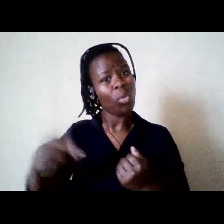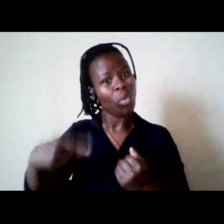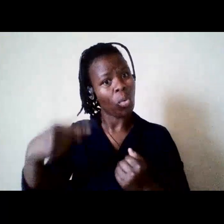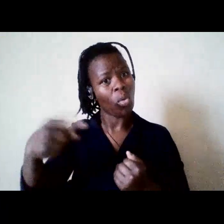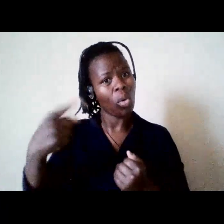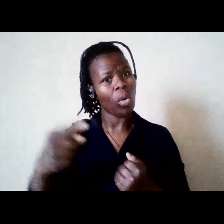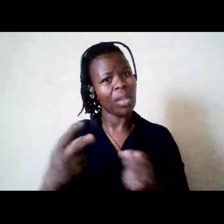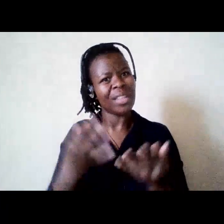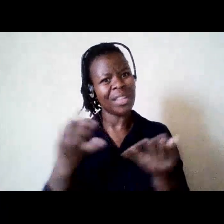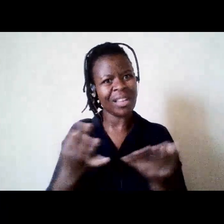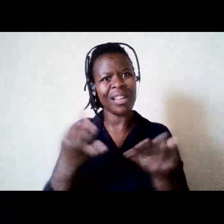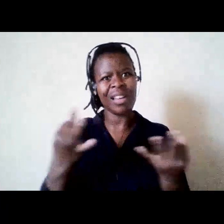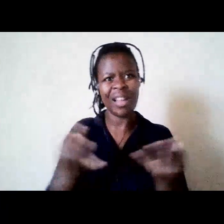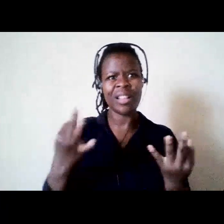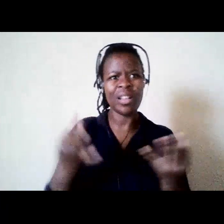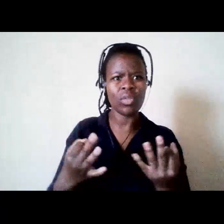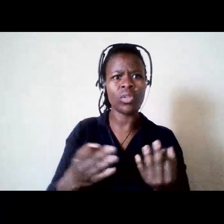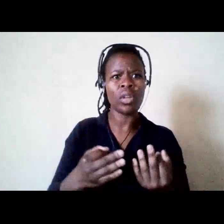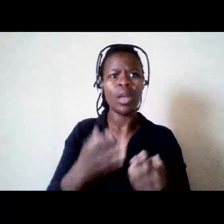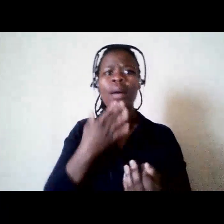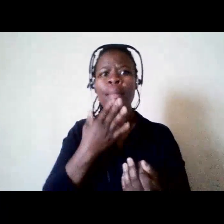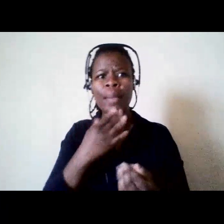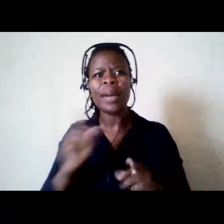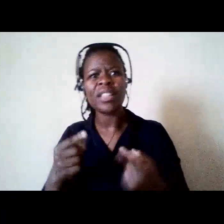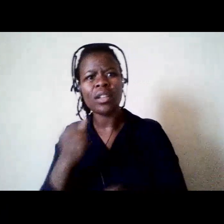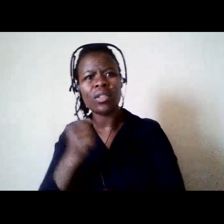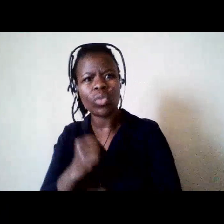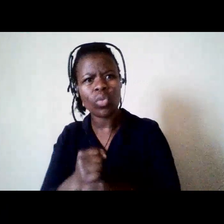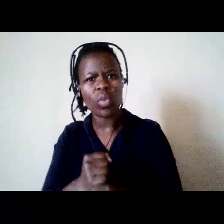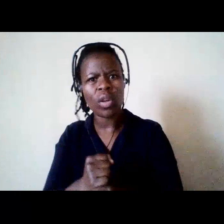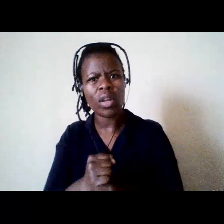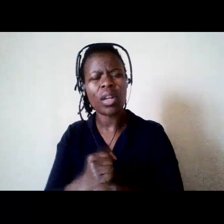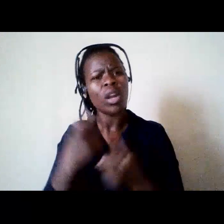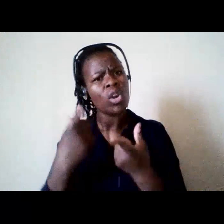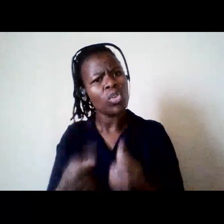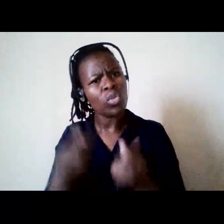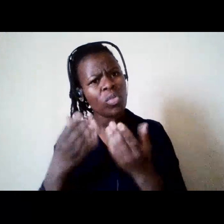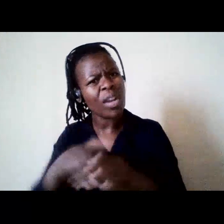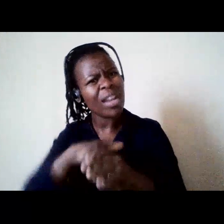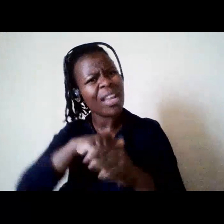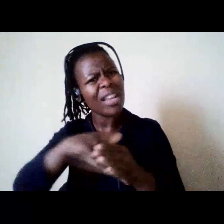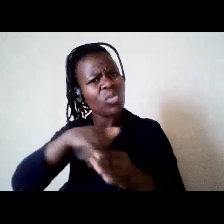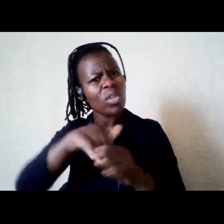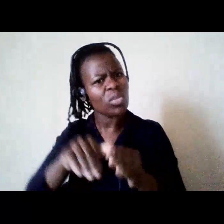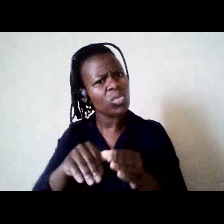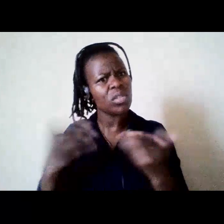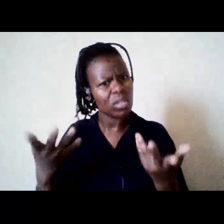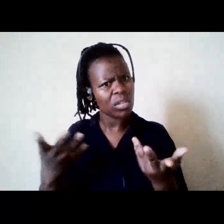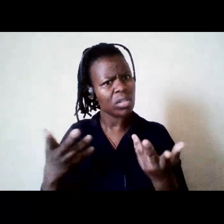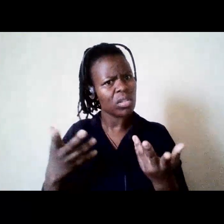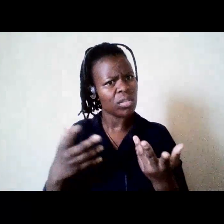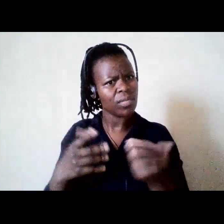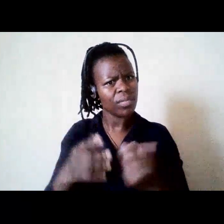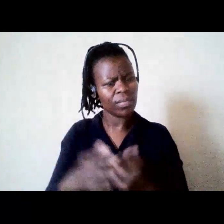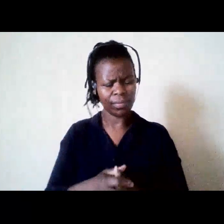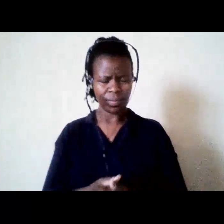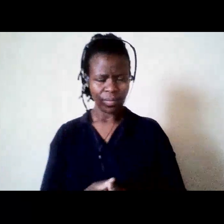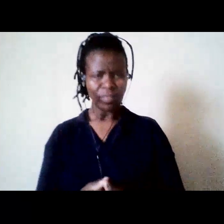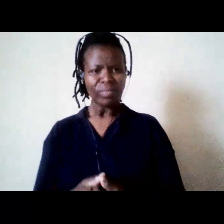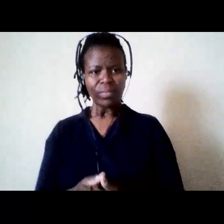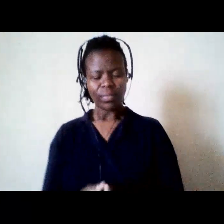cannot walk, so-and-so. Are we not excluding them by always mentioning these things? This comes from that. It's not a new